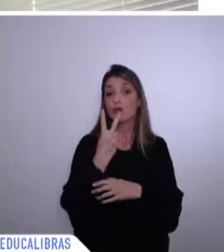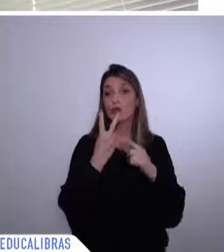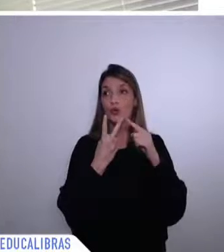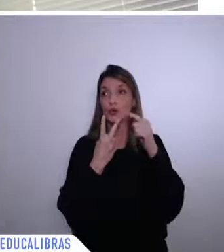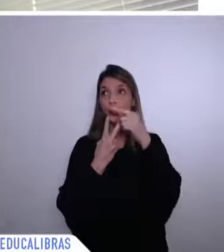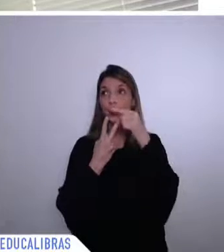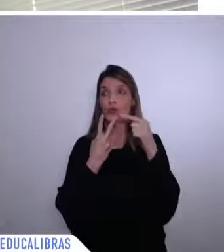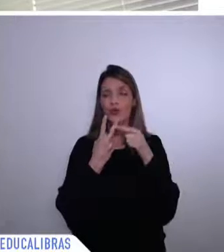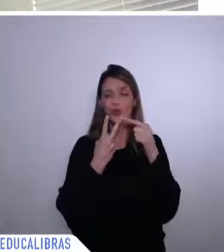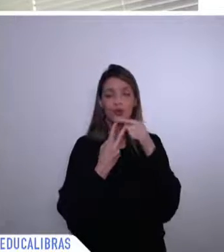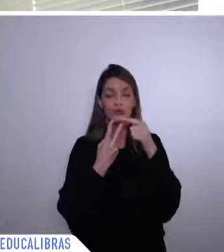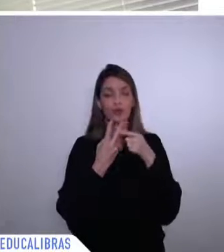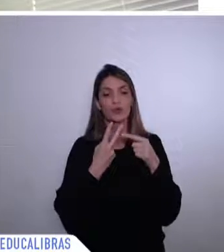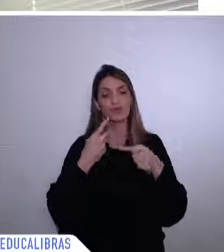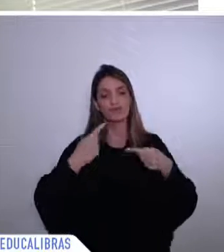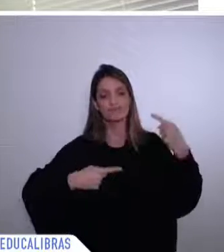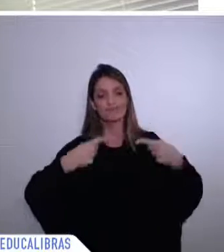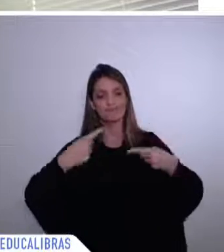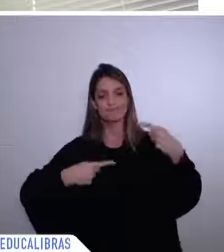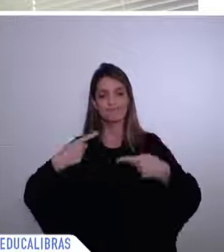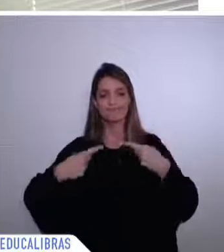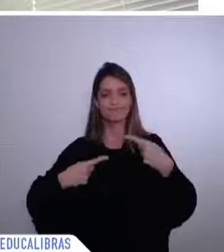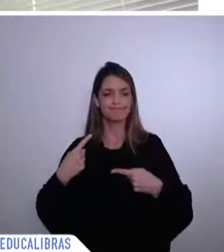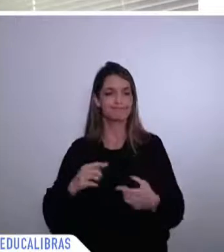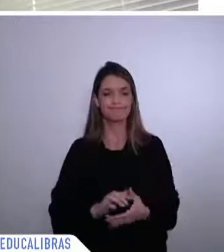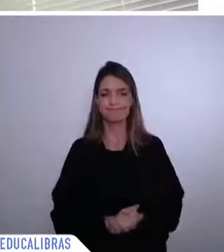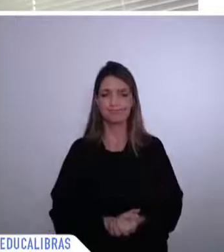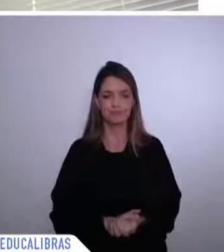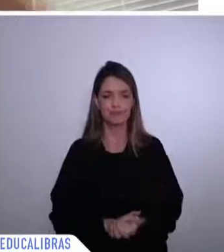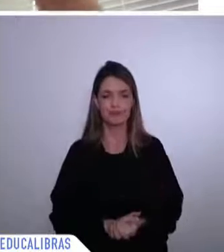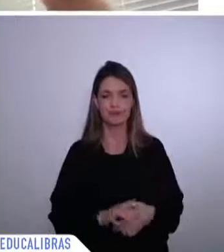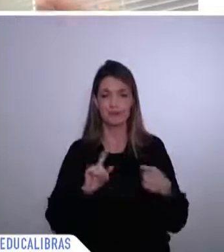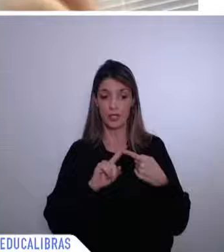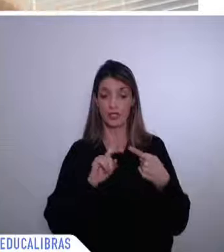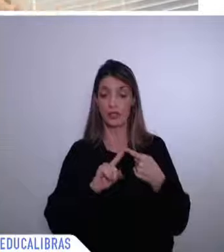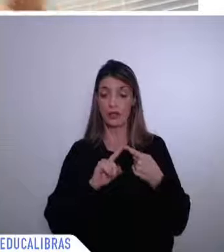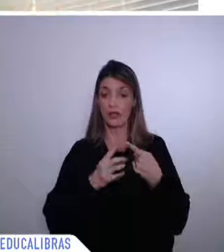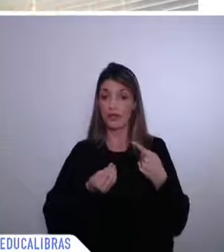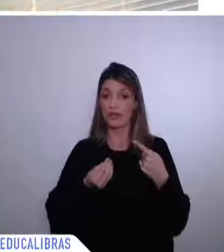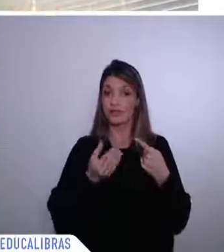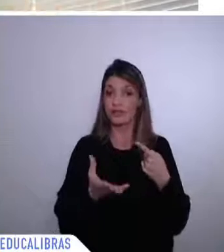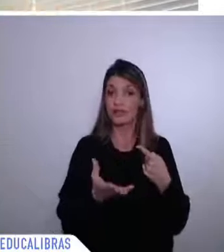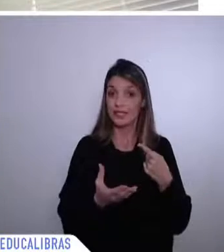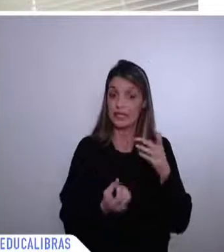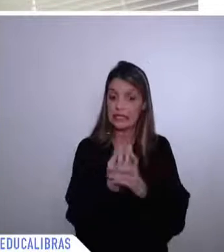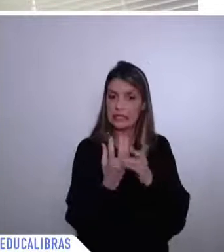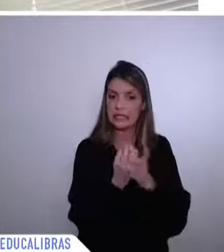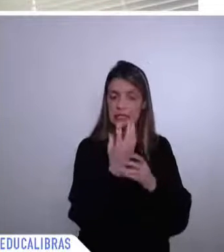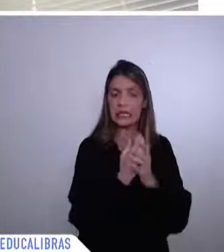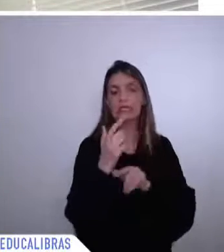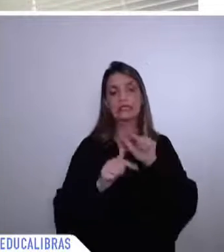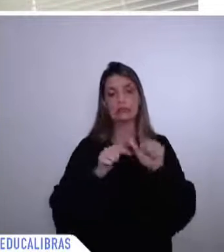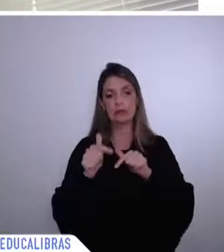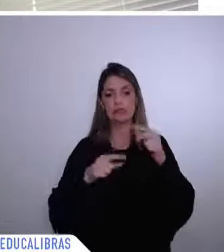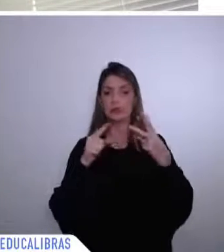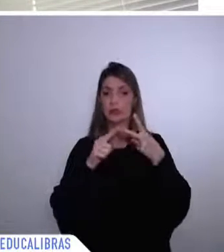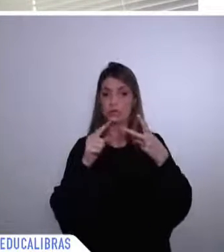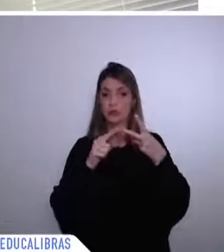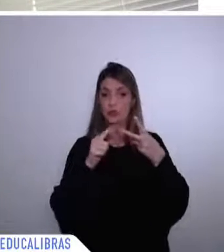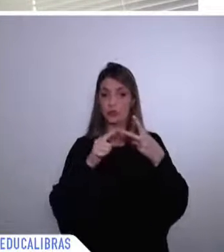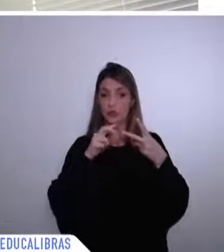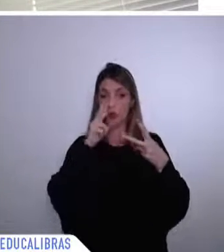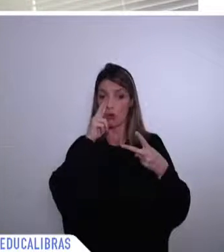approved based on basically two major speeches back in the day. The message was that it was going to generate jobs,